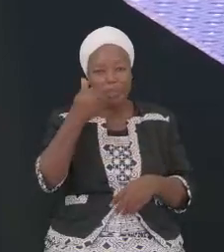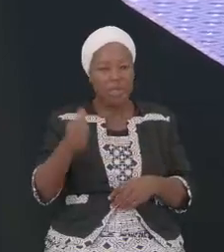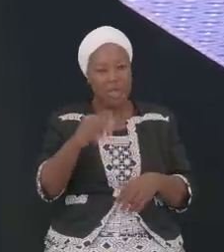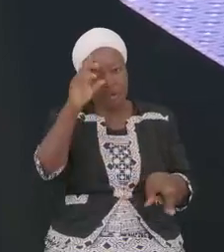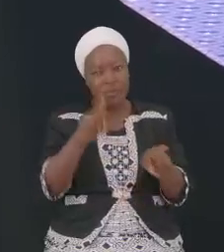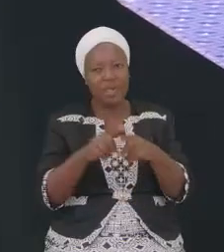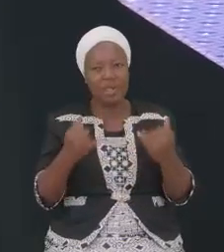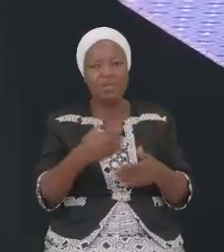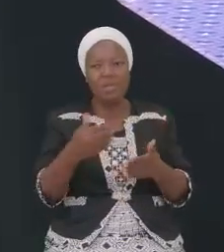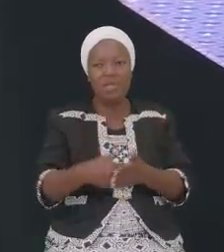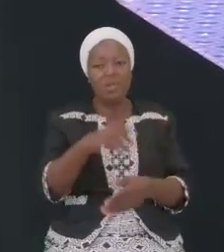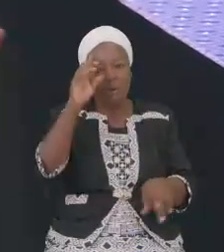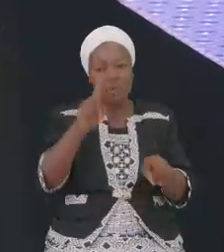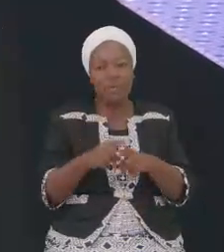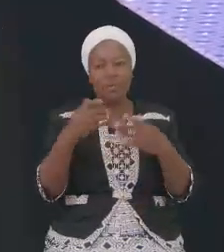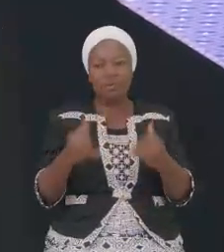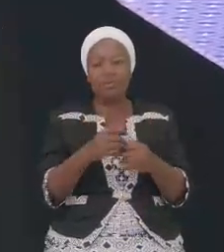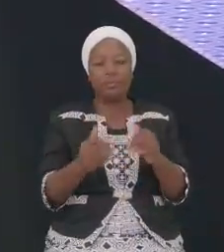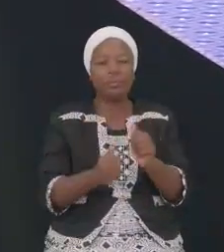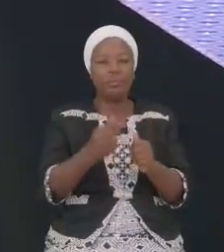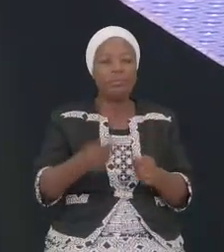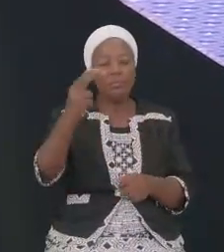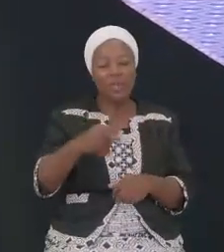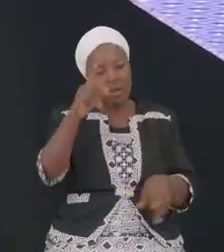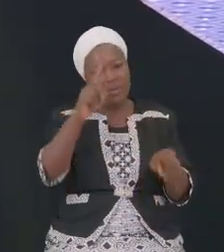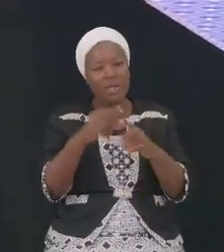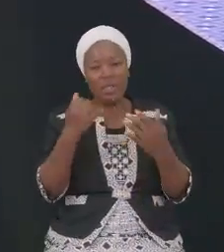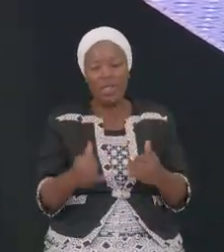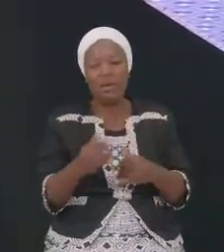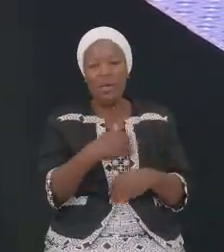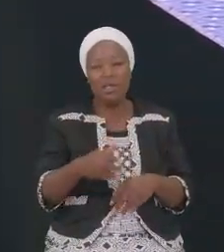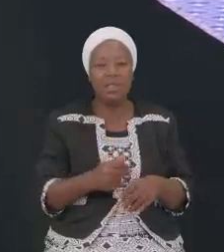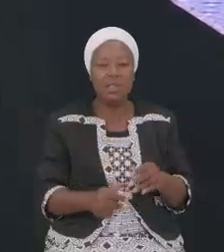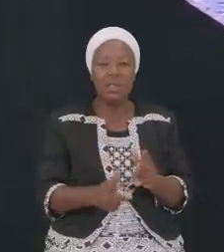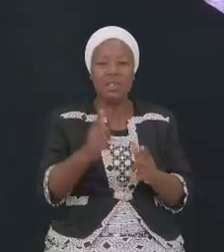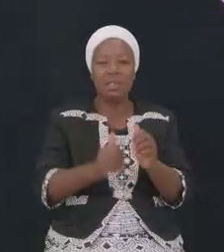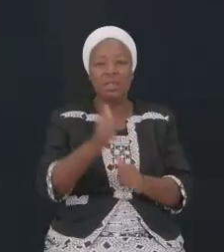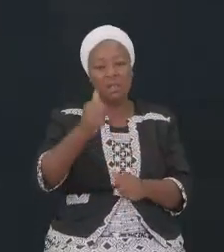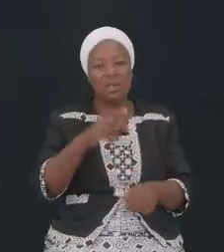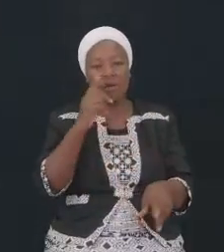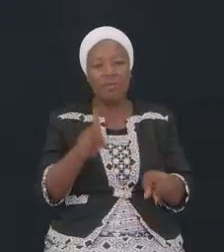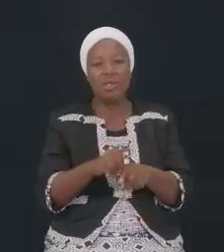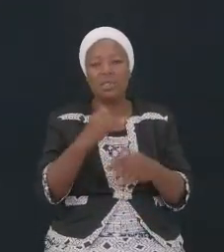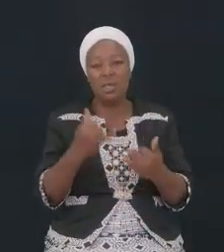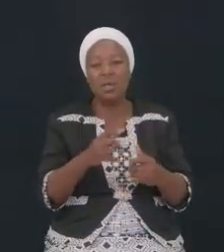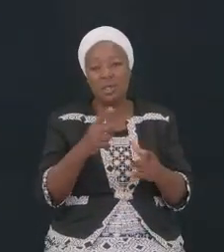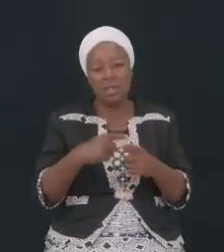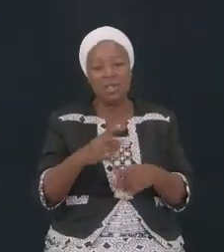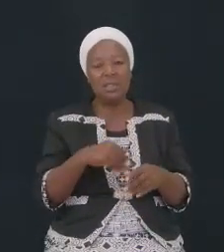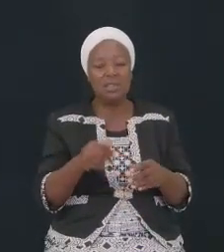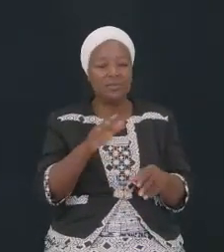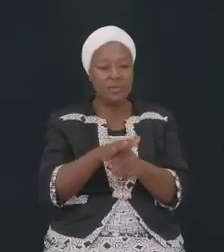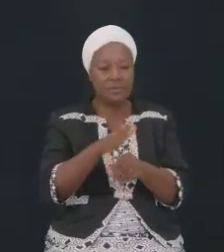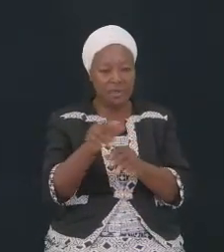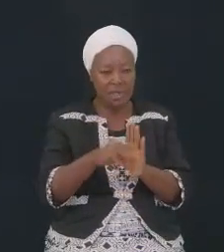new covenant now, a higher covenant now, a greater covenant now. And he brings in his faithfulness. And he